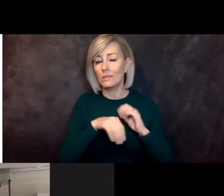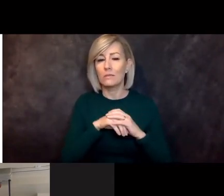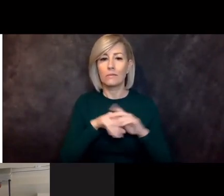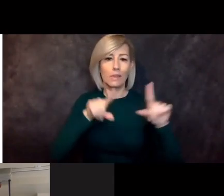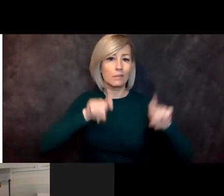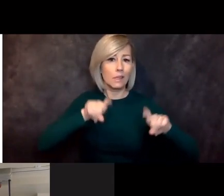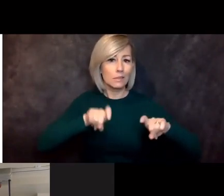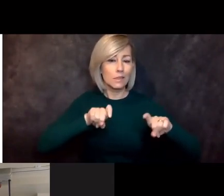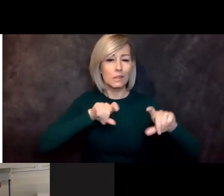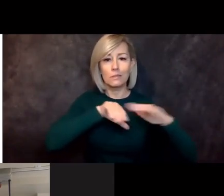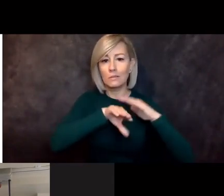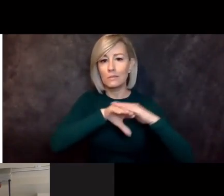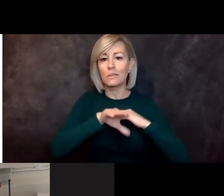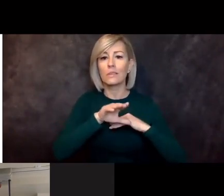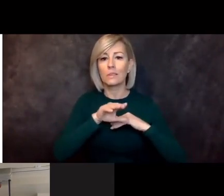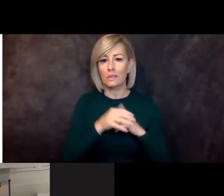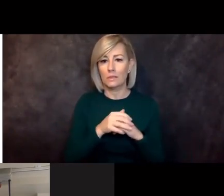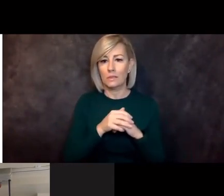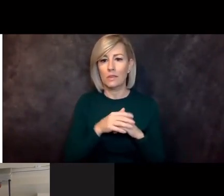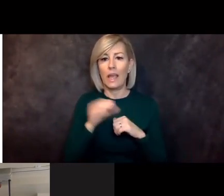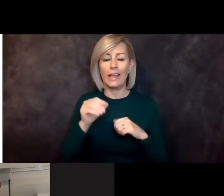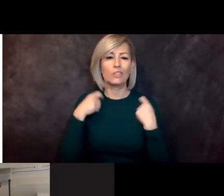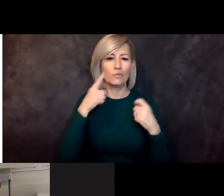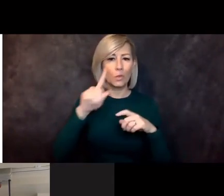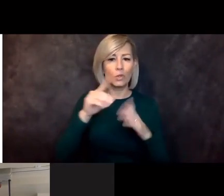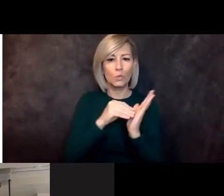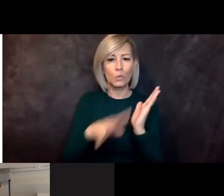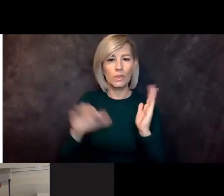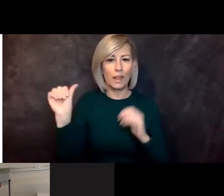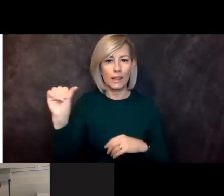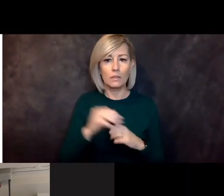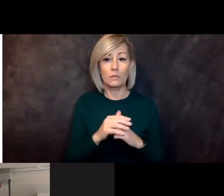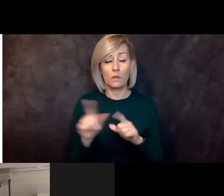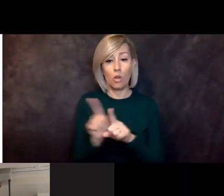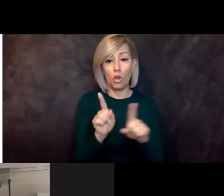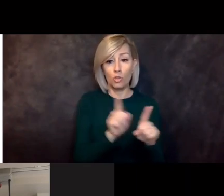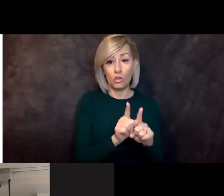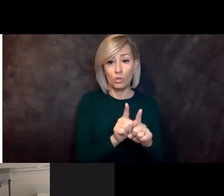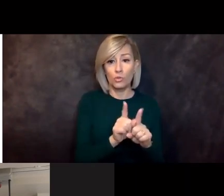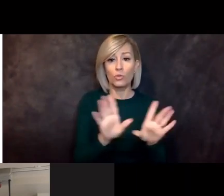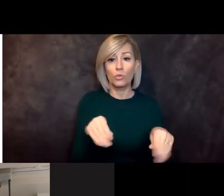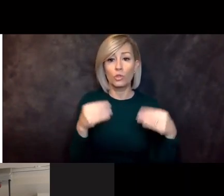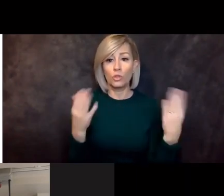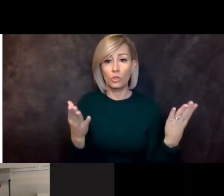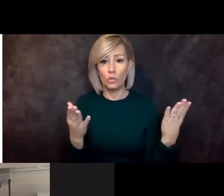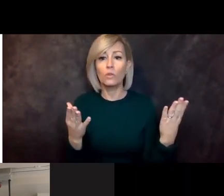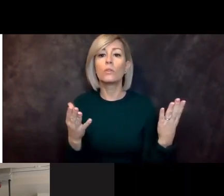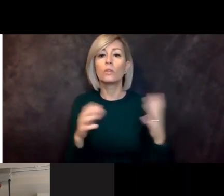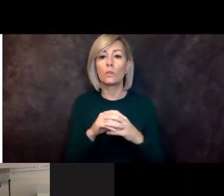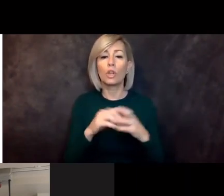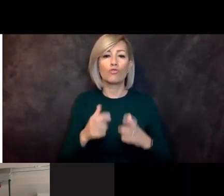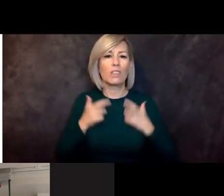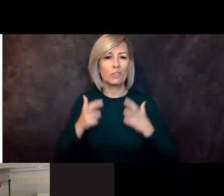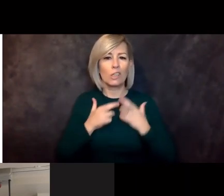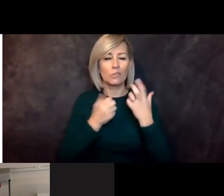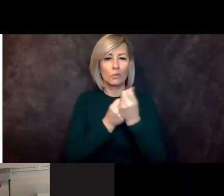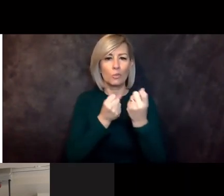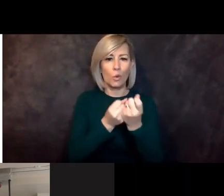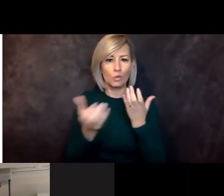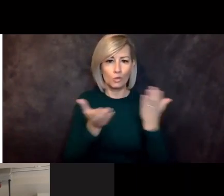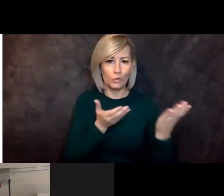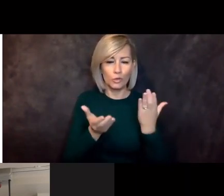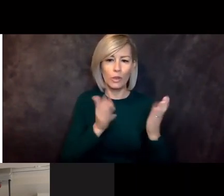accommodations, and a gym for student-athletes. Additionally, they offer back with residential support services, which